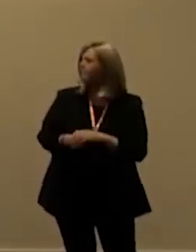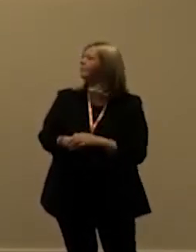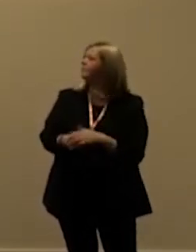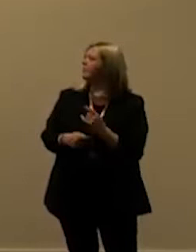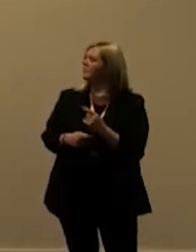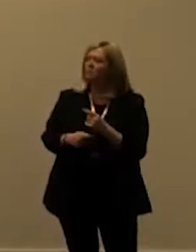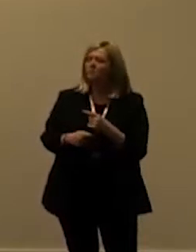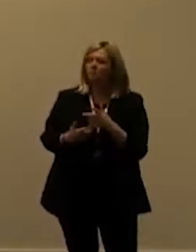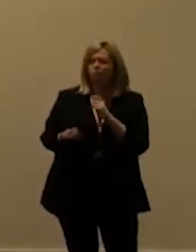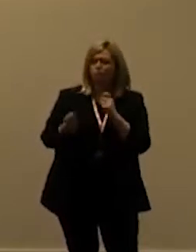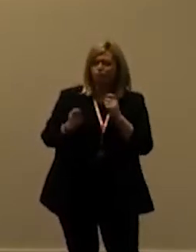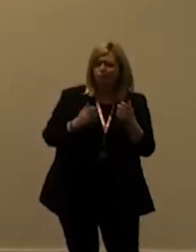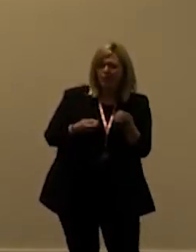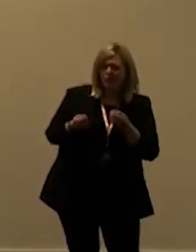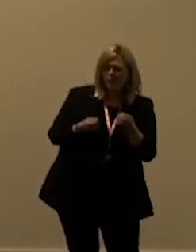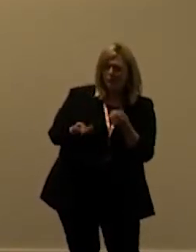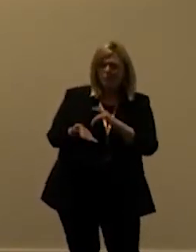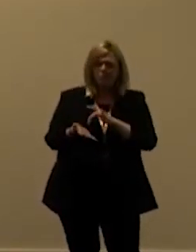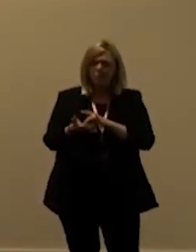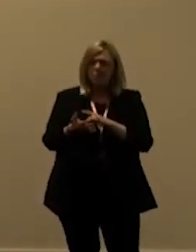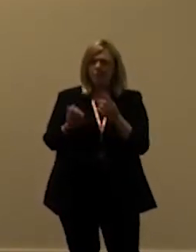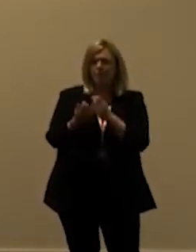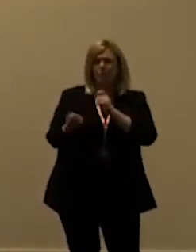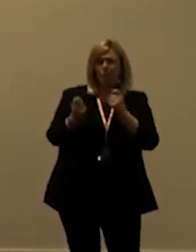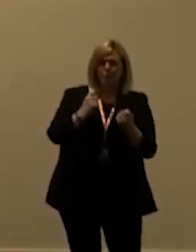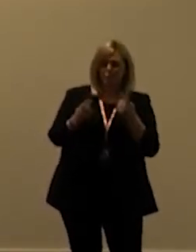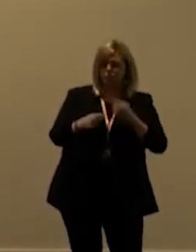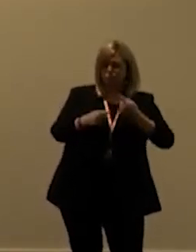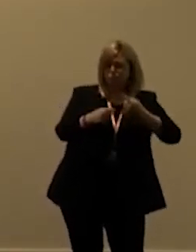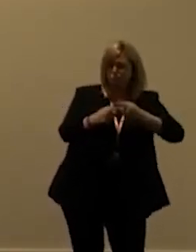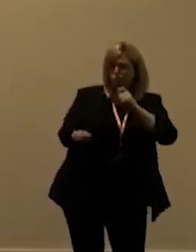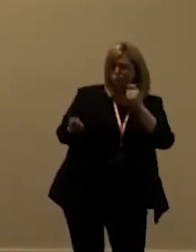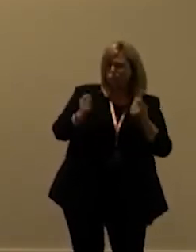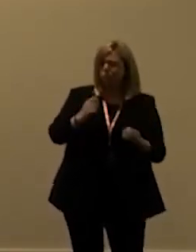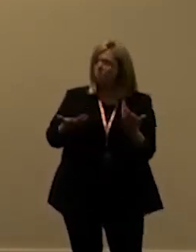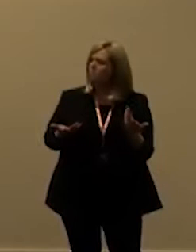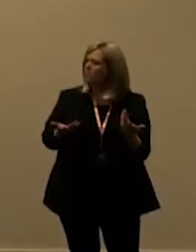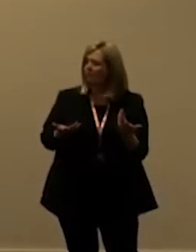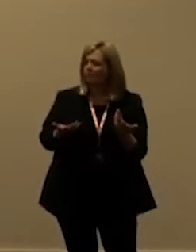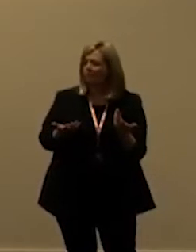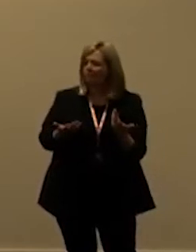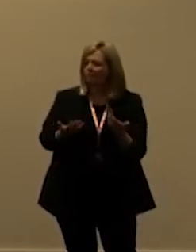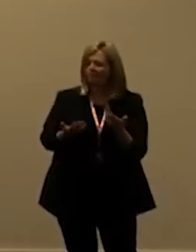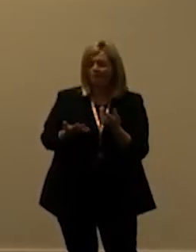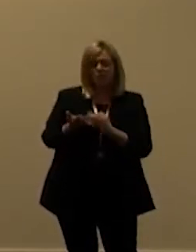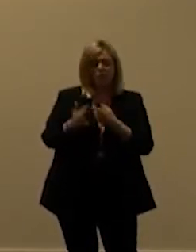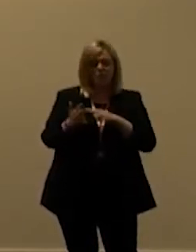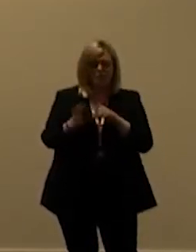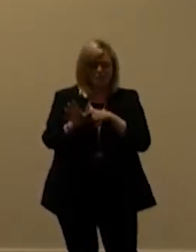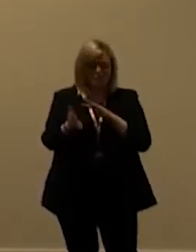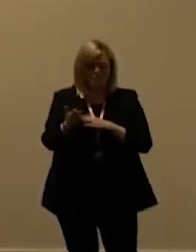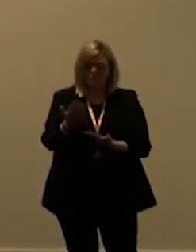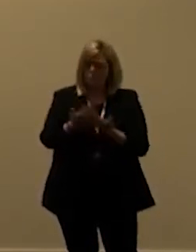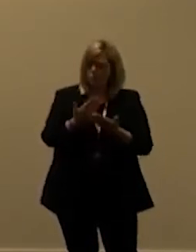got tons of ever-changing admin centers. Things are constantly evolving, constantly changing. I mean, we've got renames coming out of the